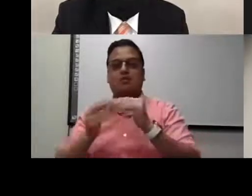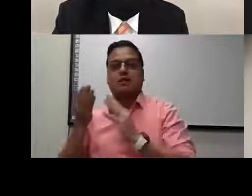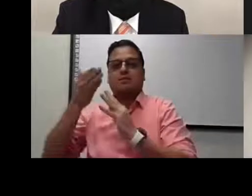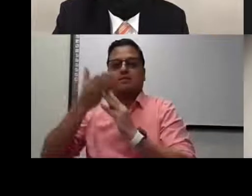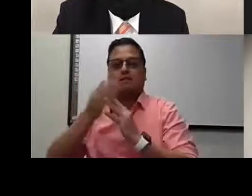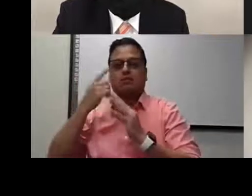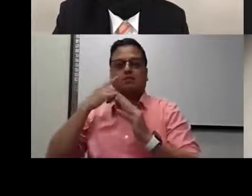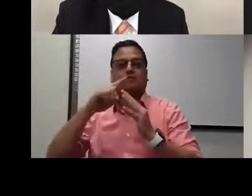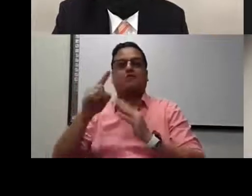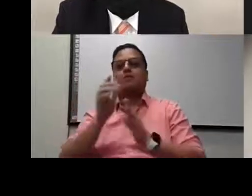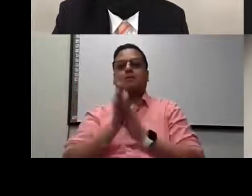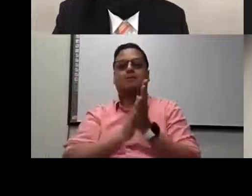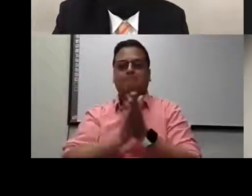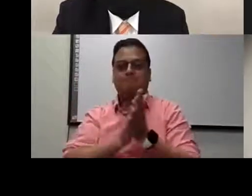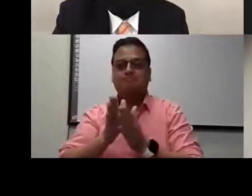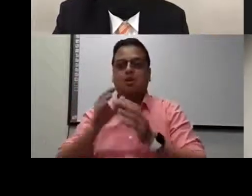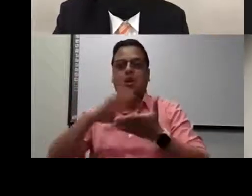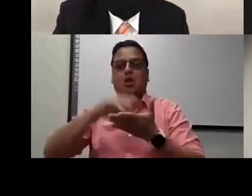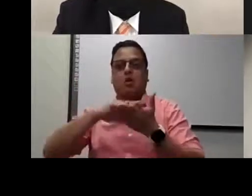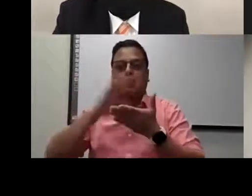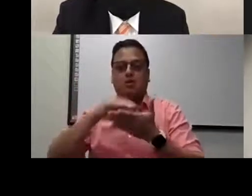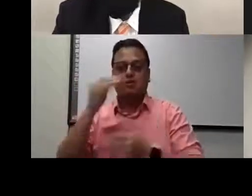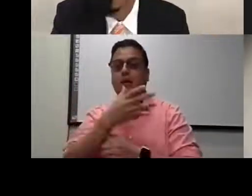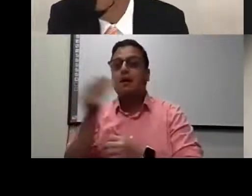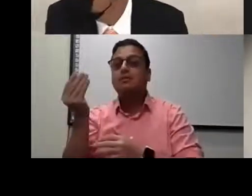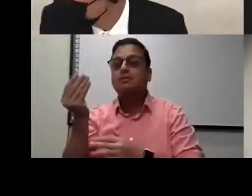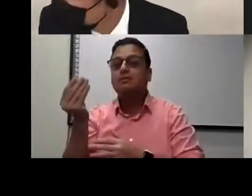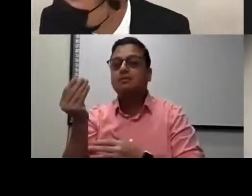to accelerate learning. And